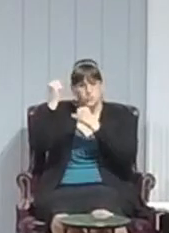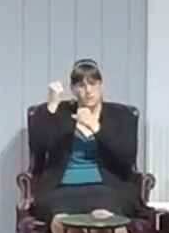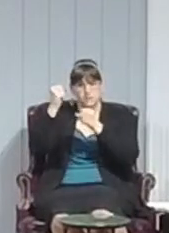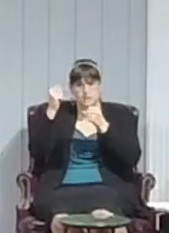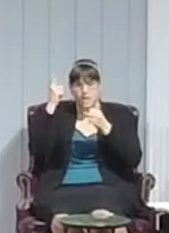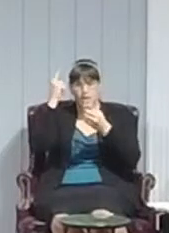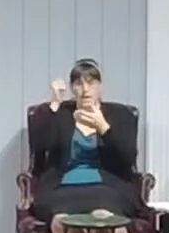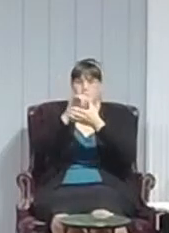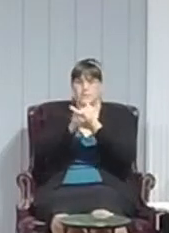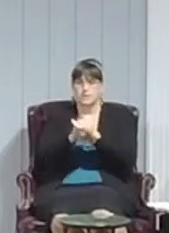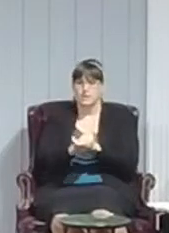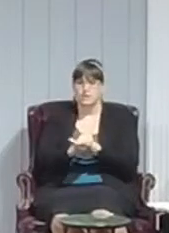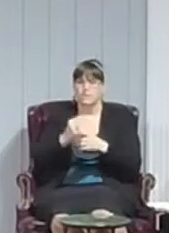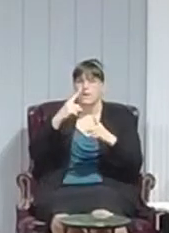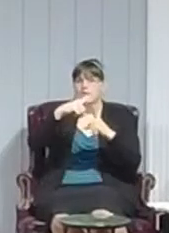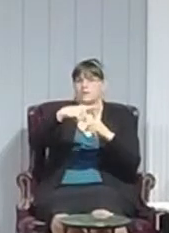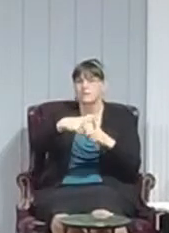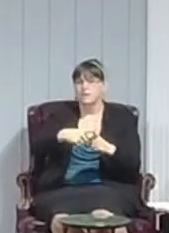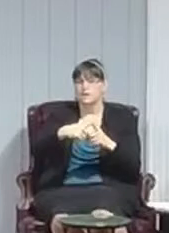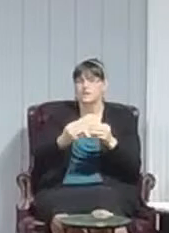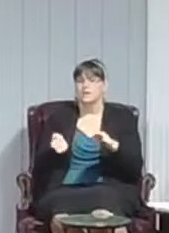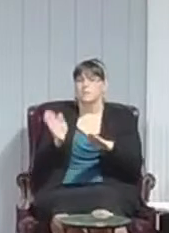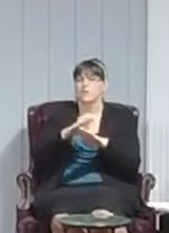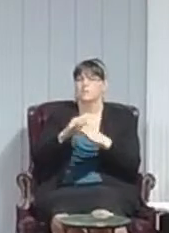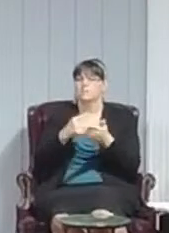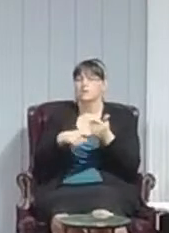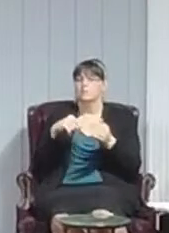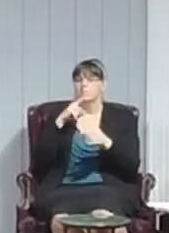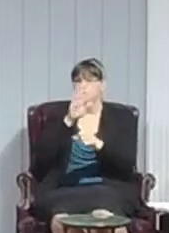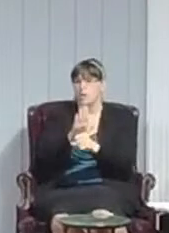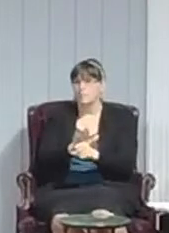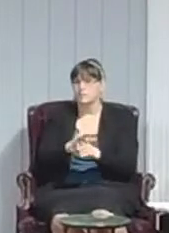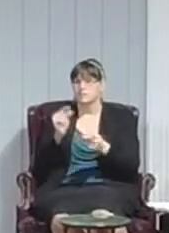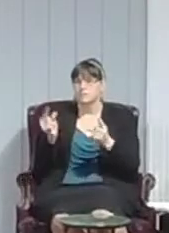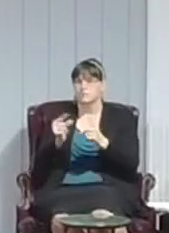and lean upon what he promises in his word, I'm just going to tell